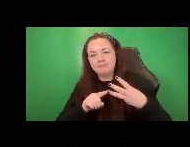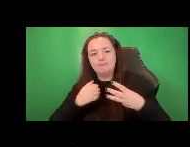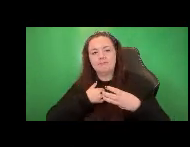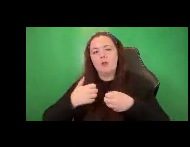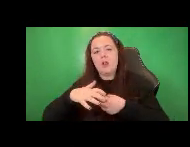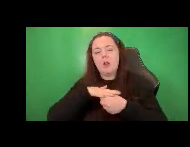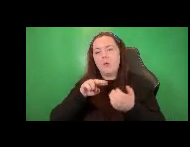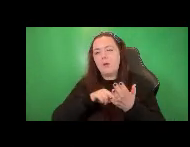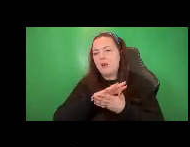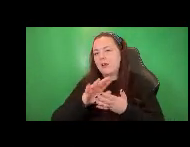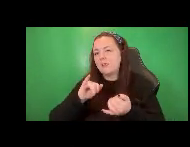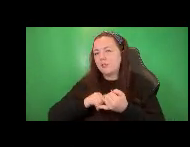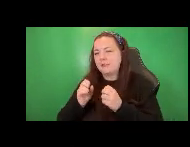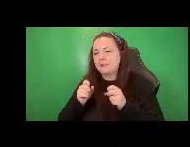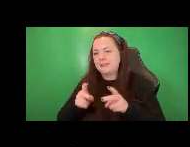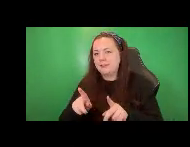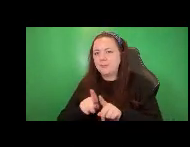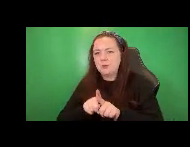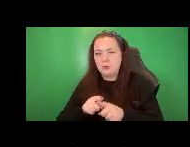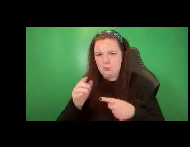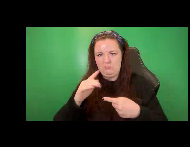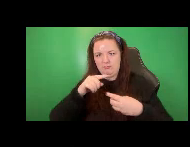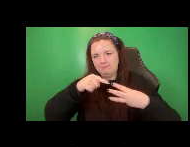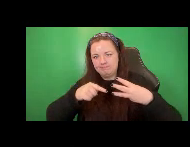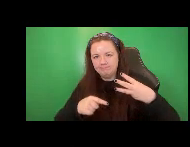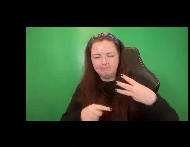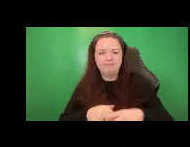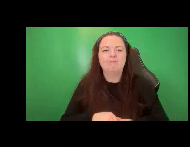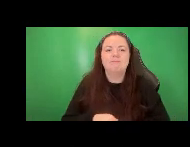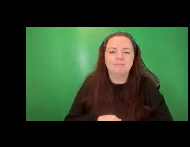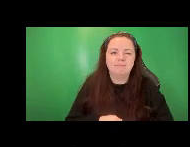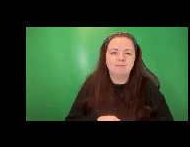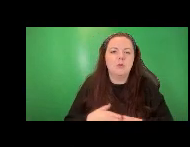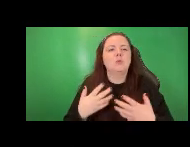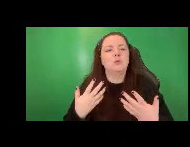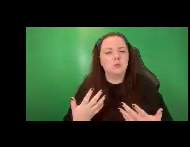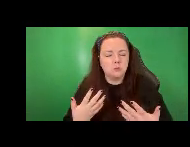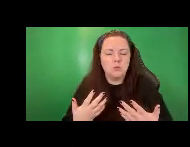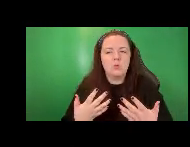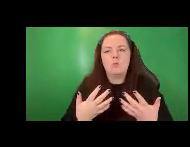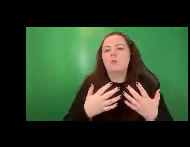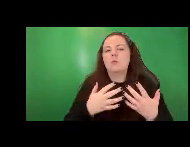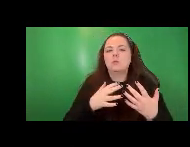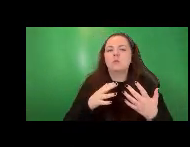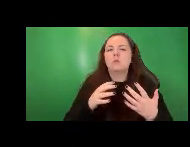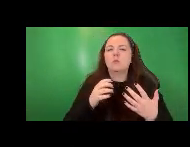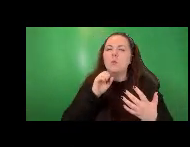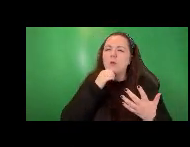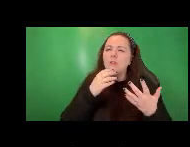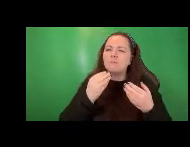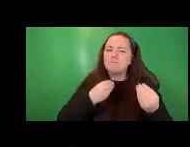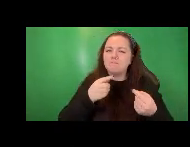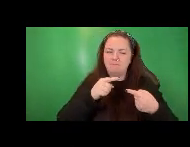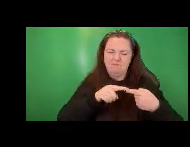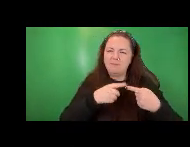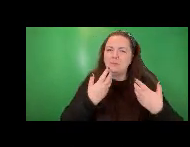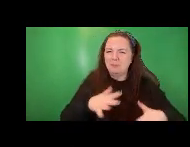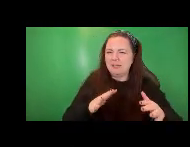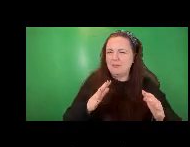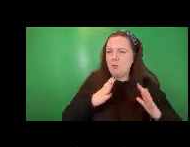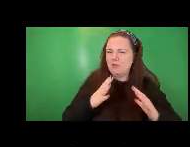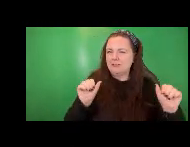I think I've said a little bit about the NHS 10-year plan. I'll just say a little bit, if I can, around